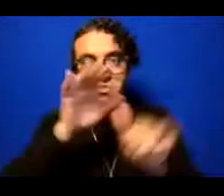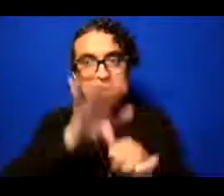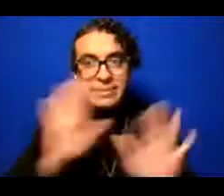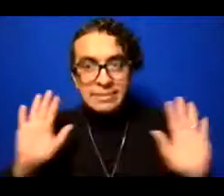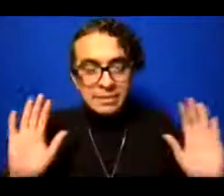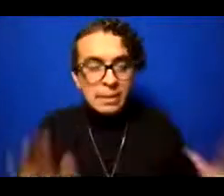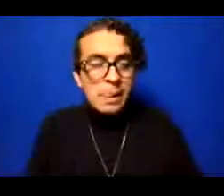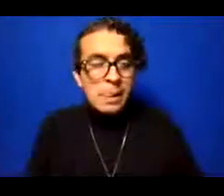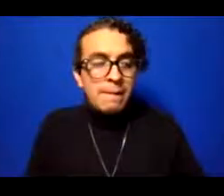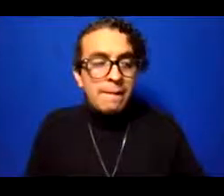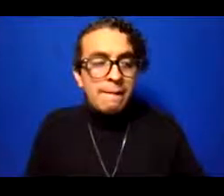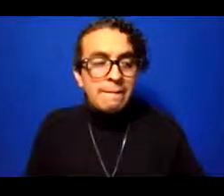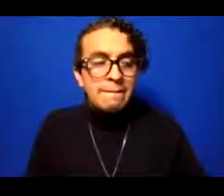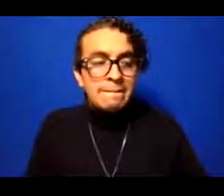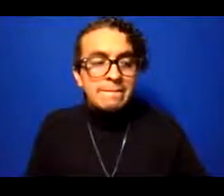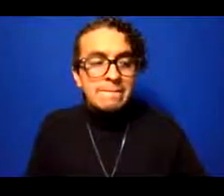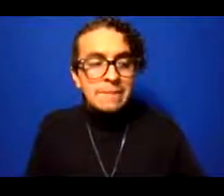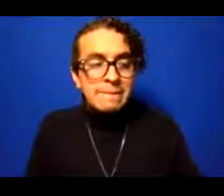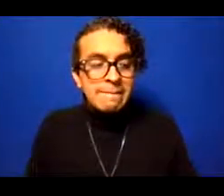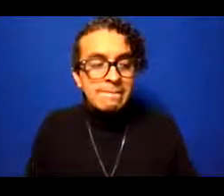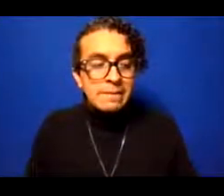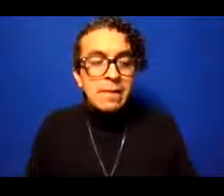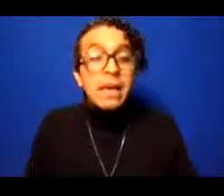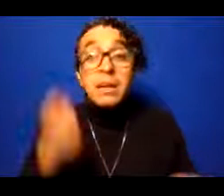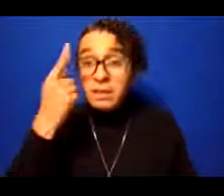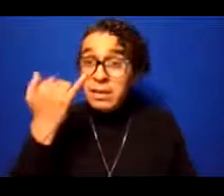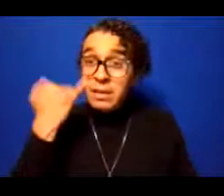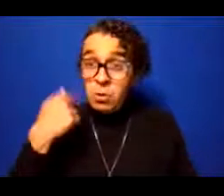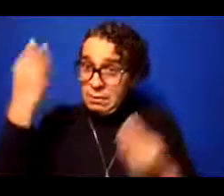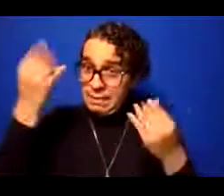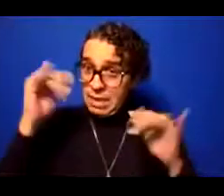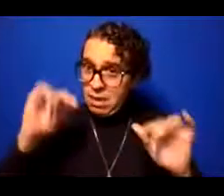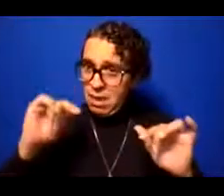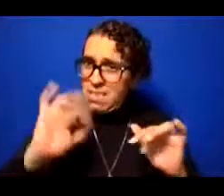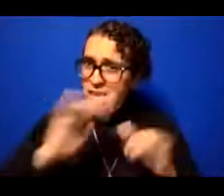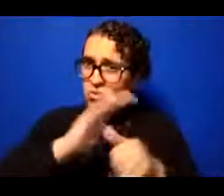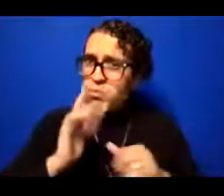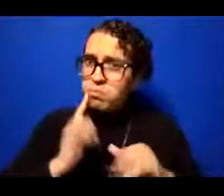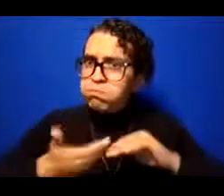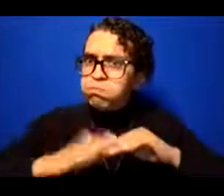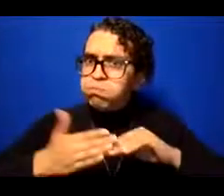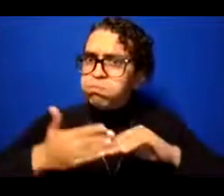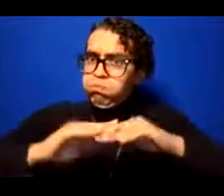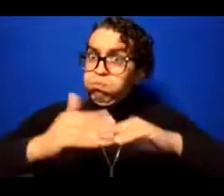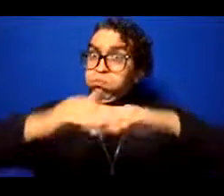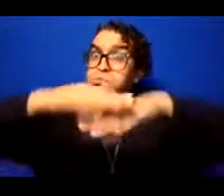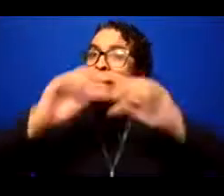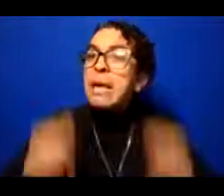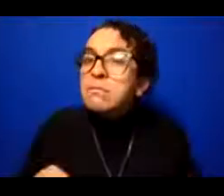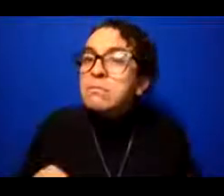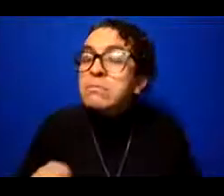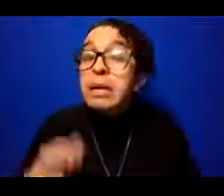through on a day-to-day basis, these stresses start to add up. And whenever our body detects either acute or